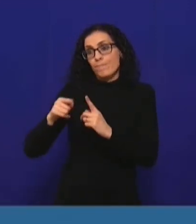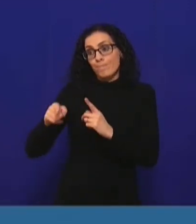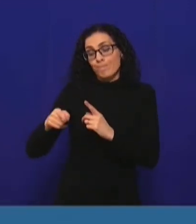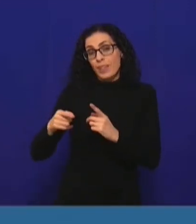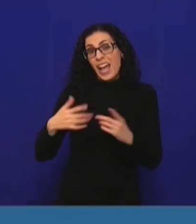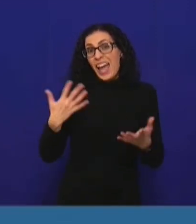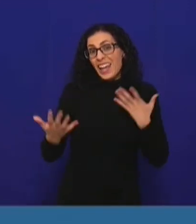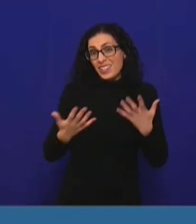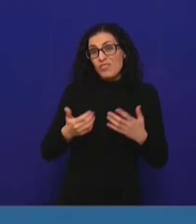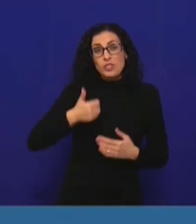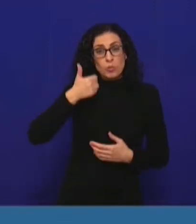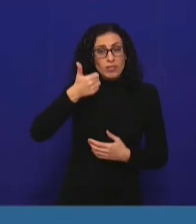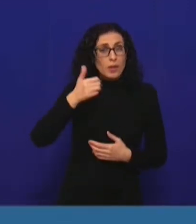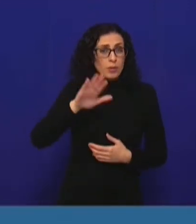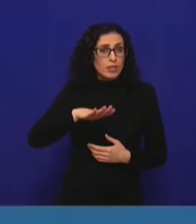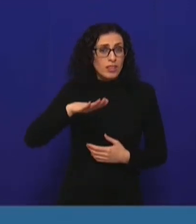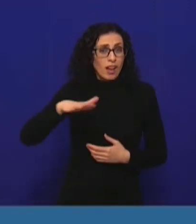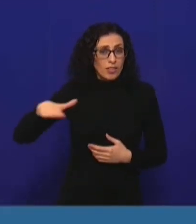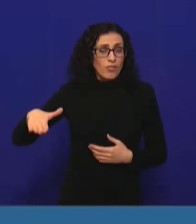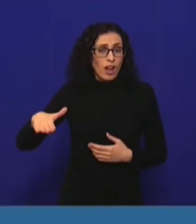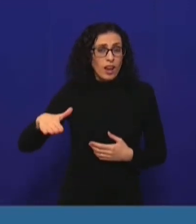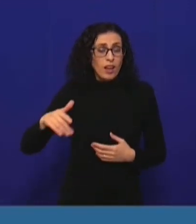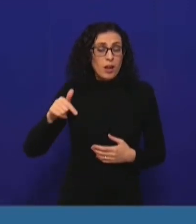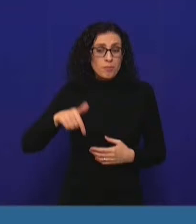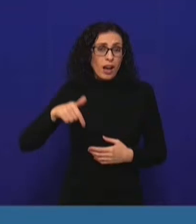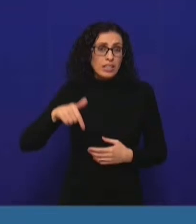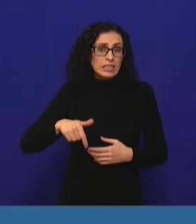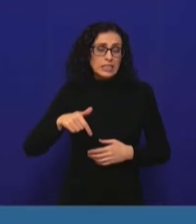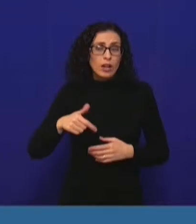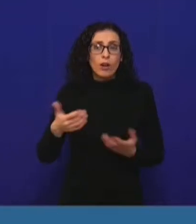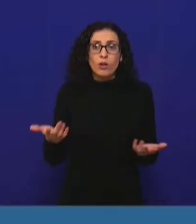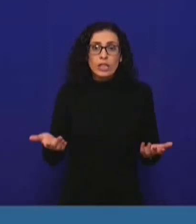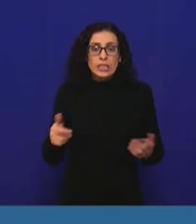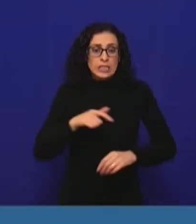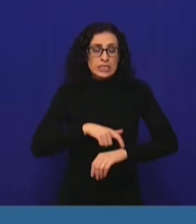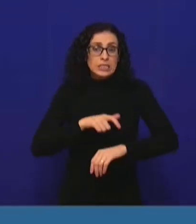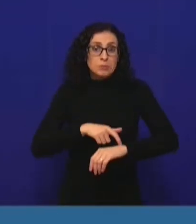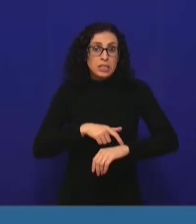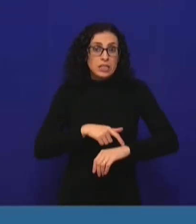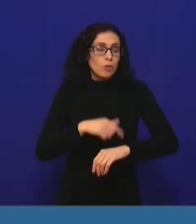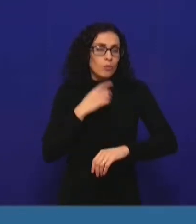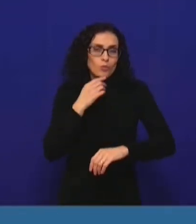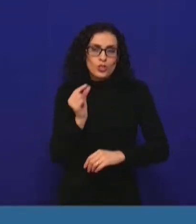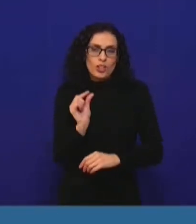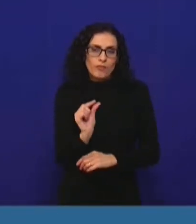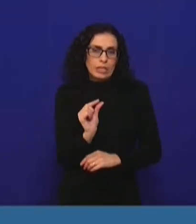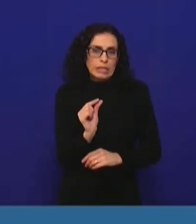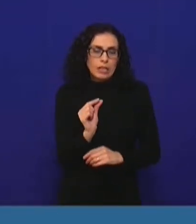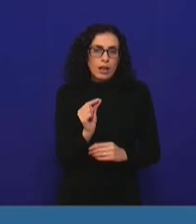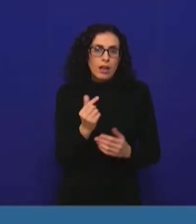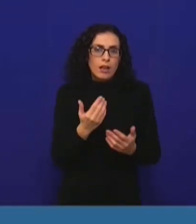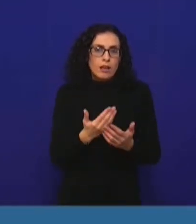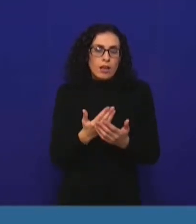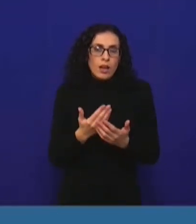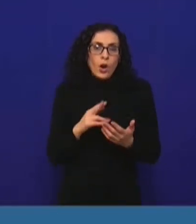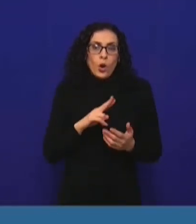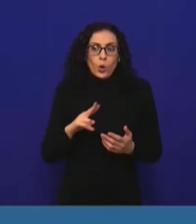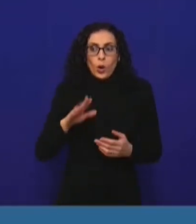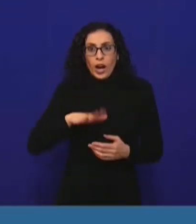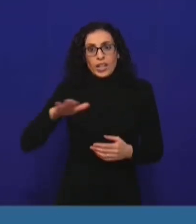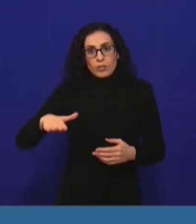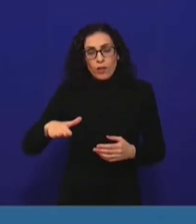tajbin għat-tfal. Ftakru li aħna qegħdin fażi fejn dan huwa żmien twil. It-tfal għalihom